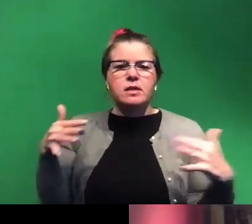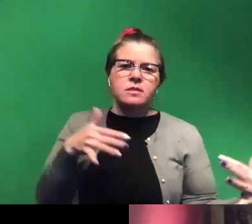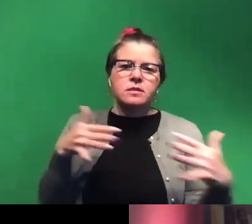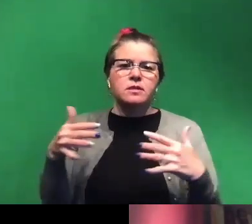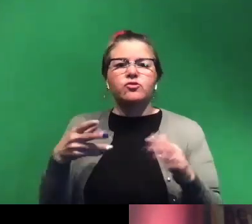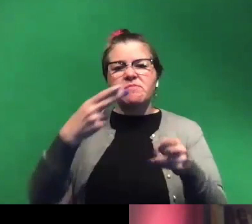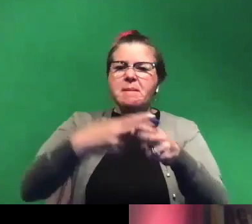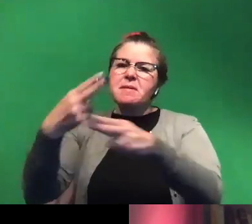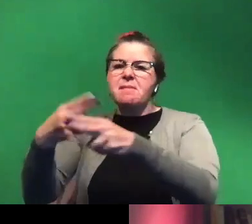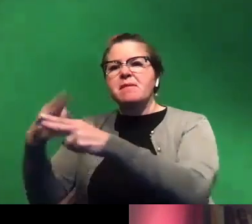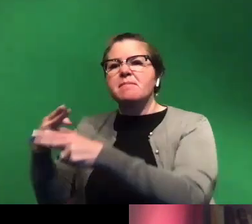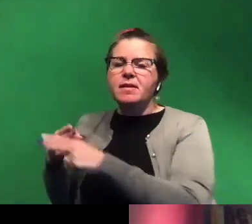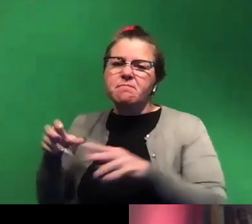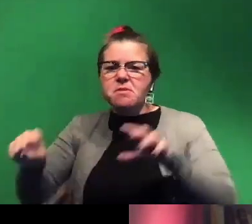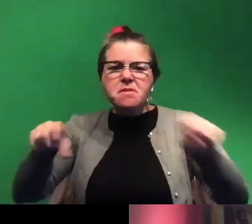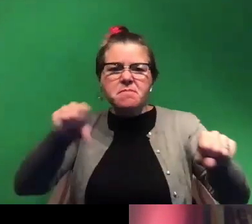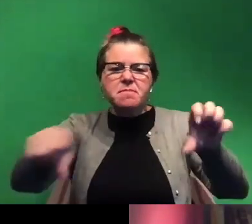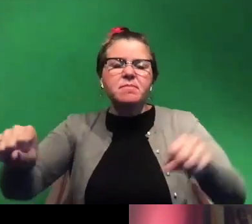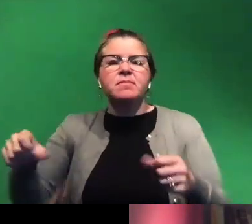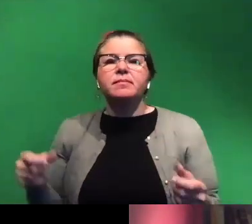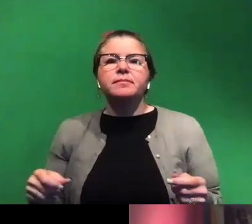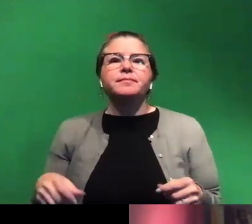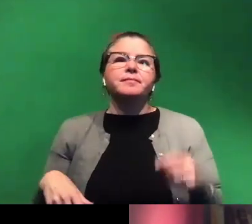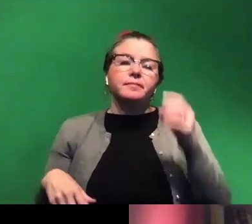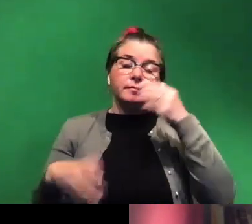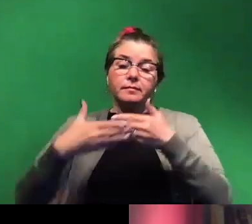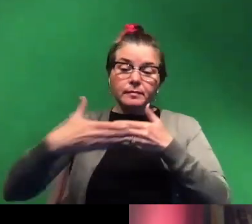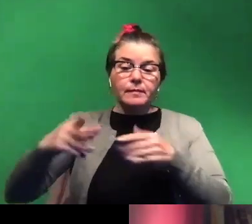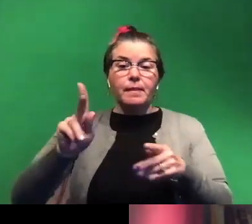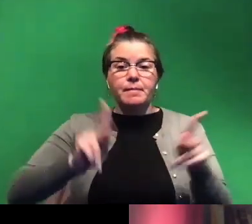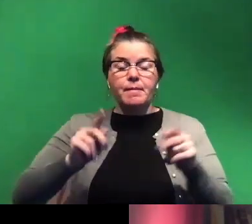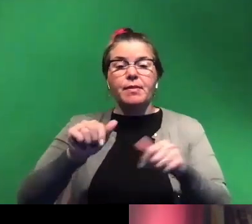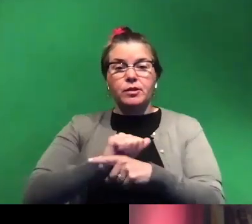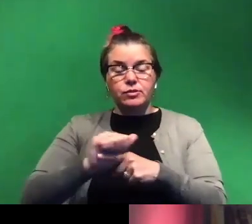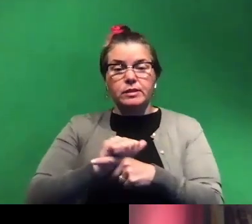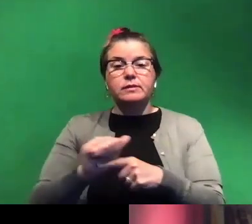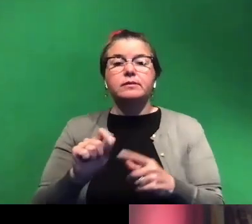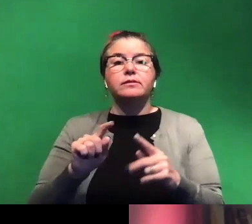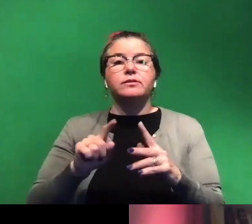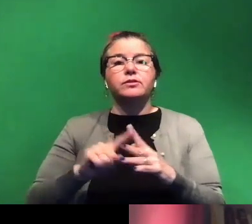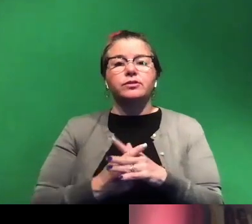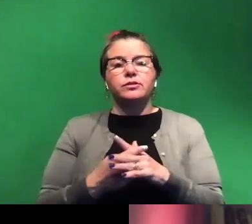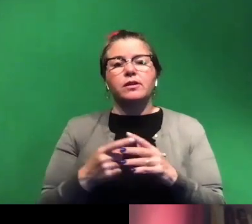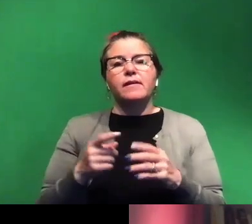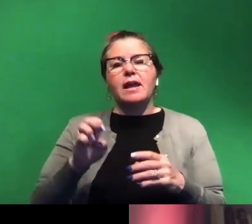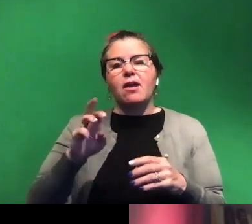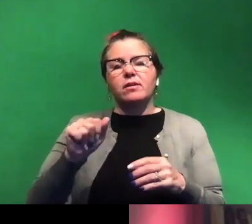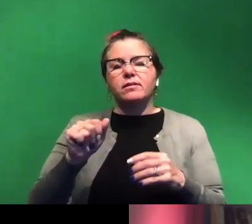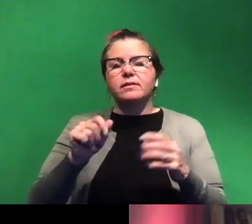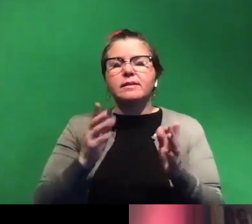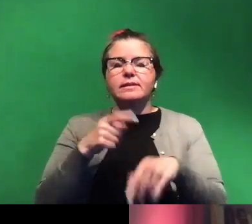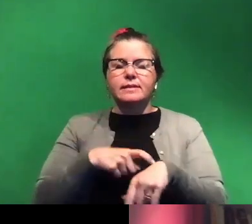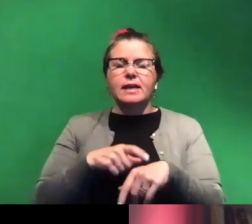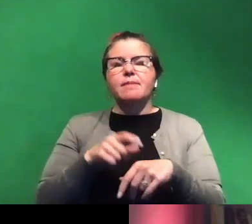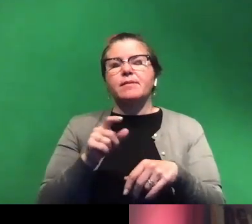name as many things as possible. Right. Following from that, the people that they trained started this era of museum building. This is when you get like the